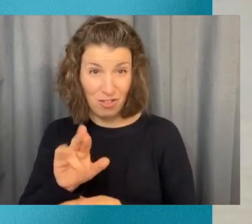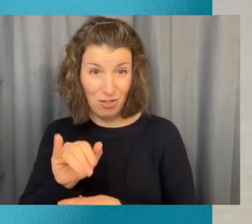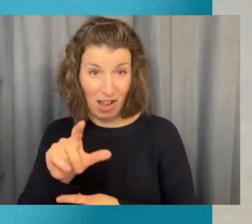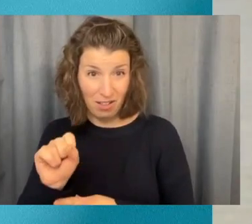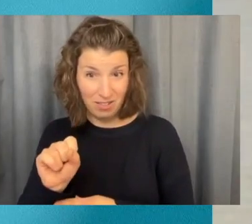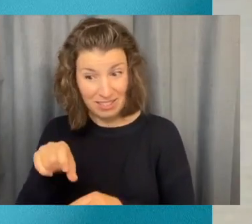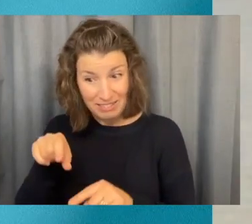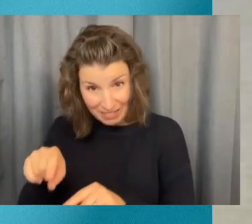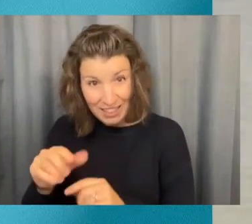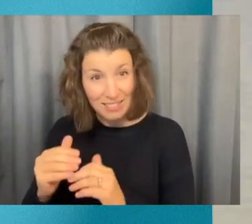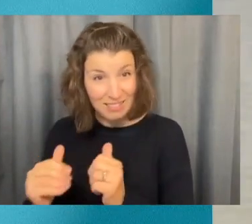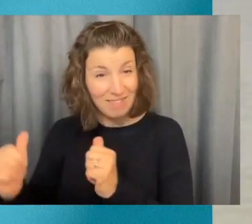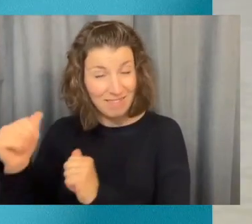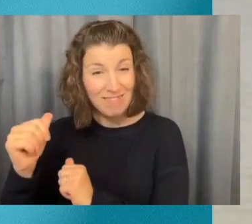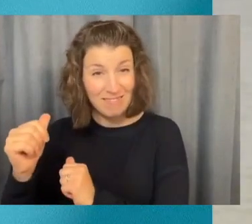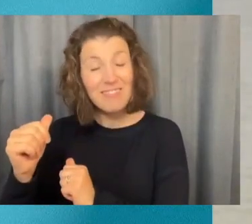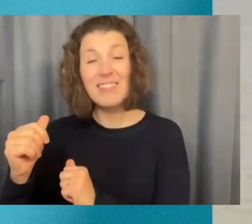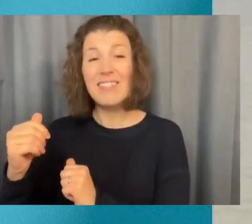Carolina.